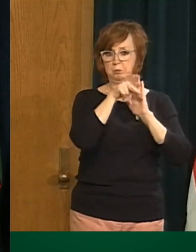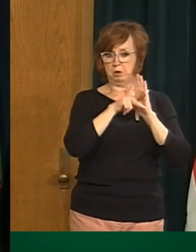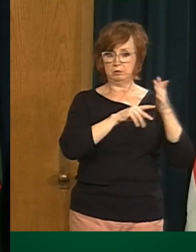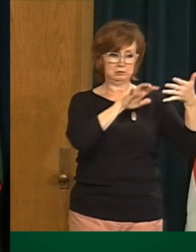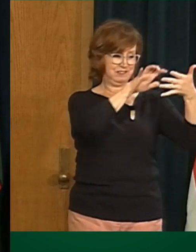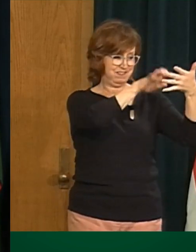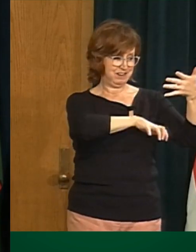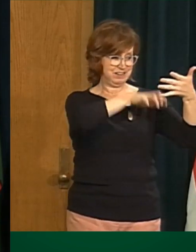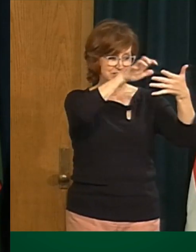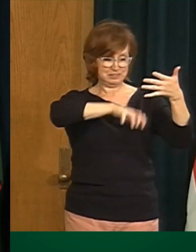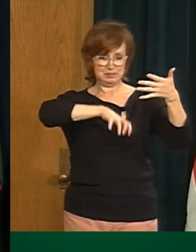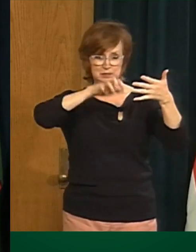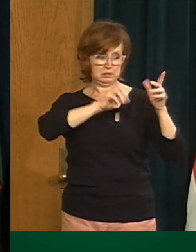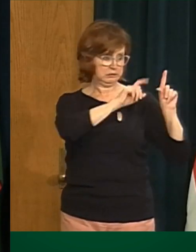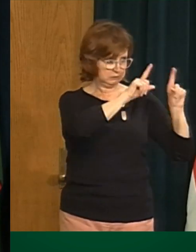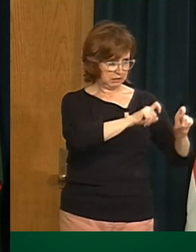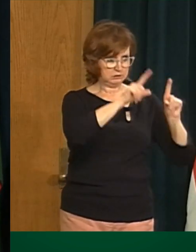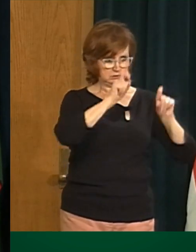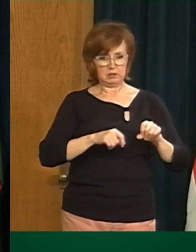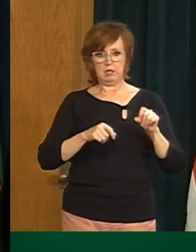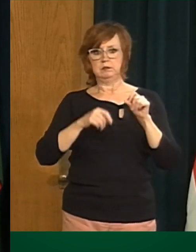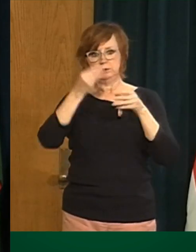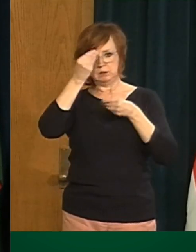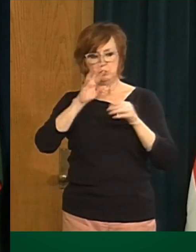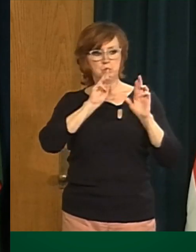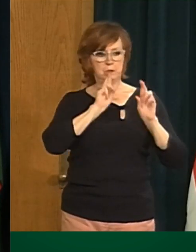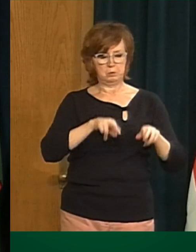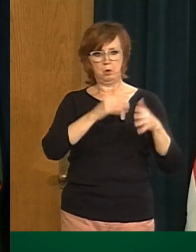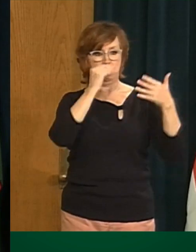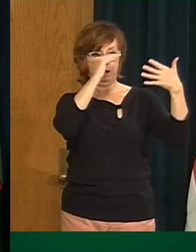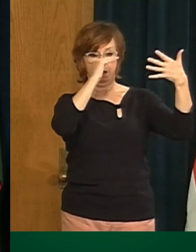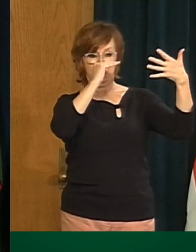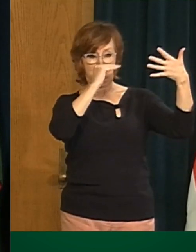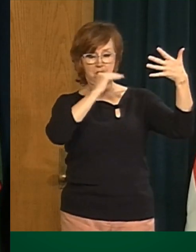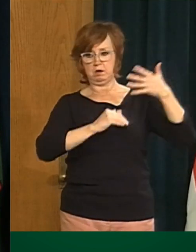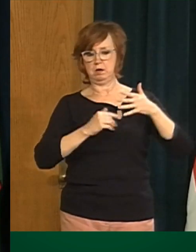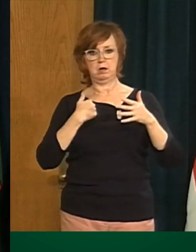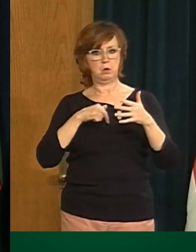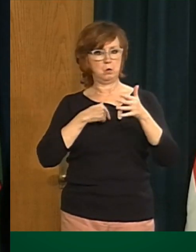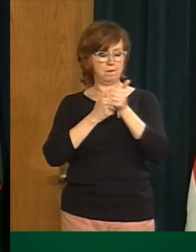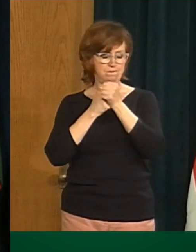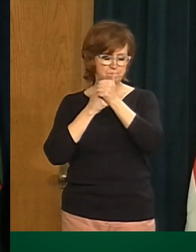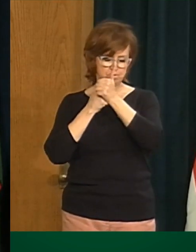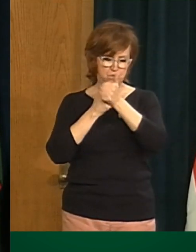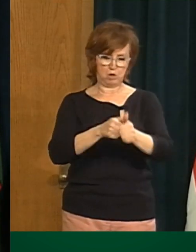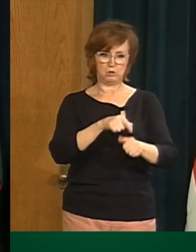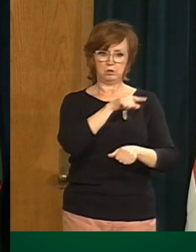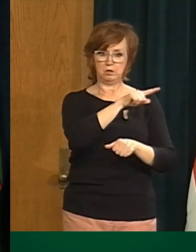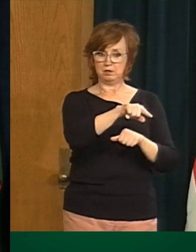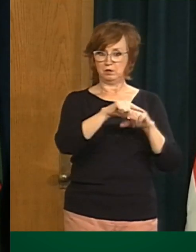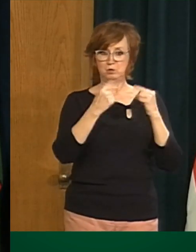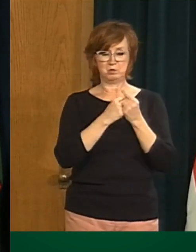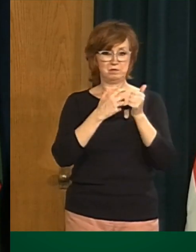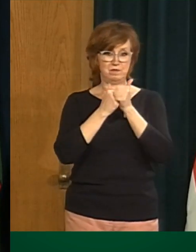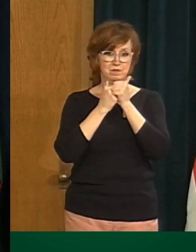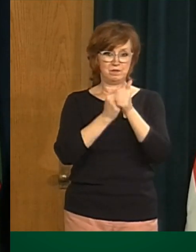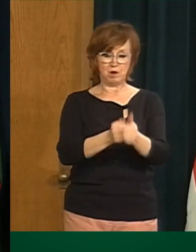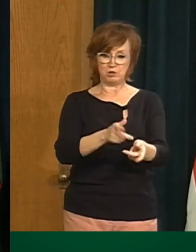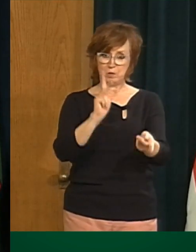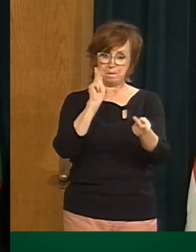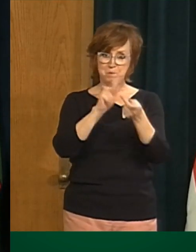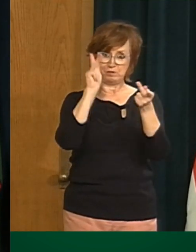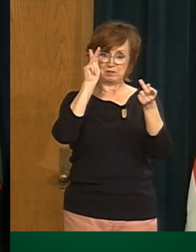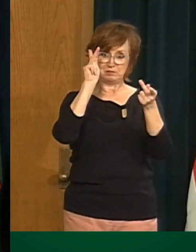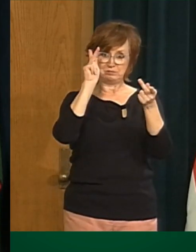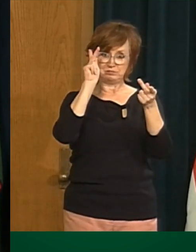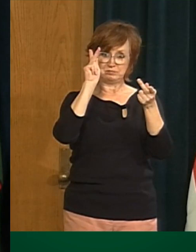some more and contact tracing some more, all were performed and performed immediately. That, I